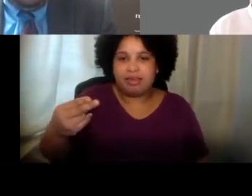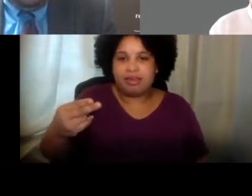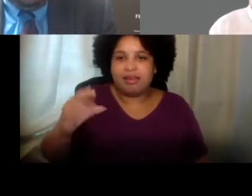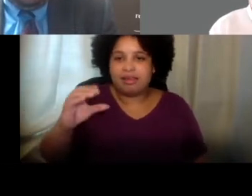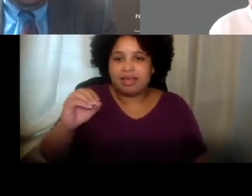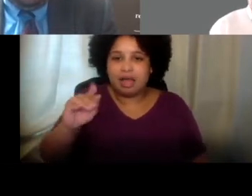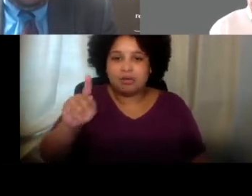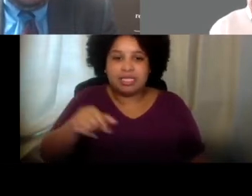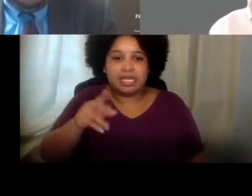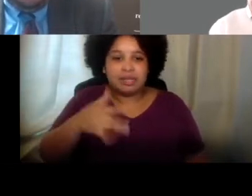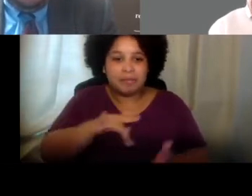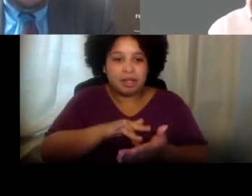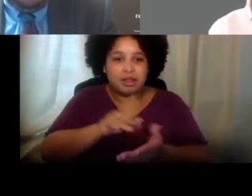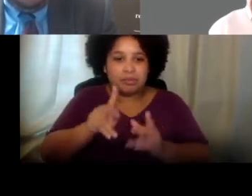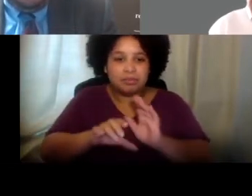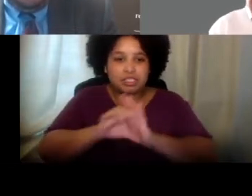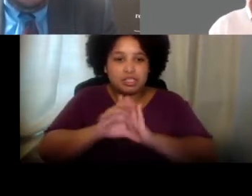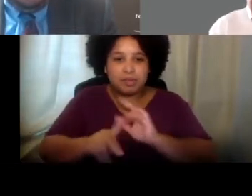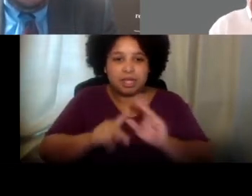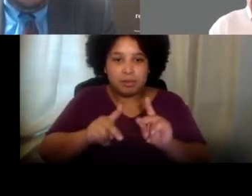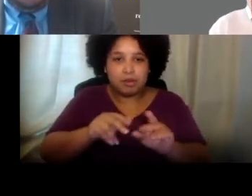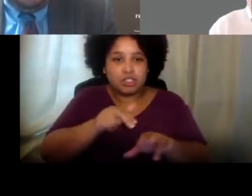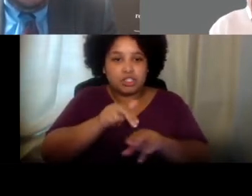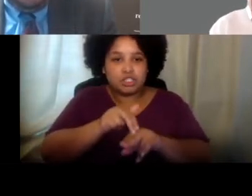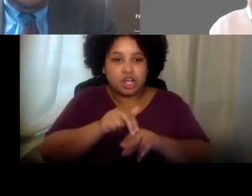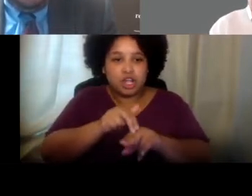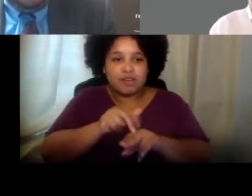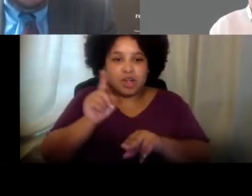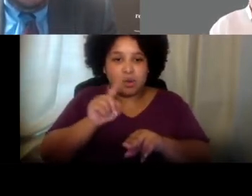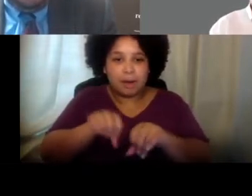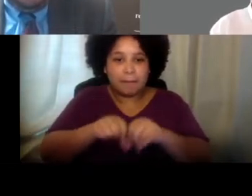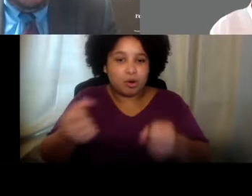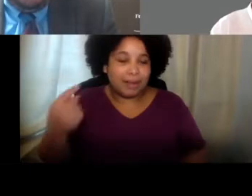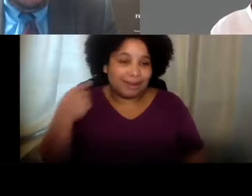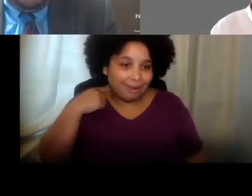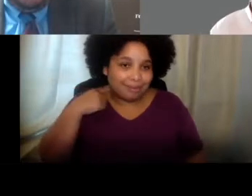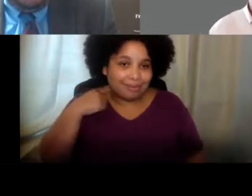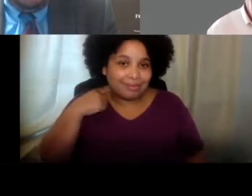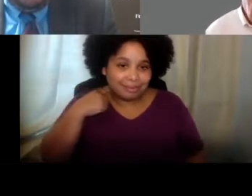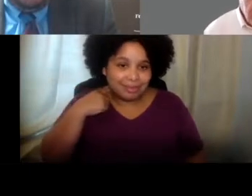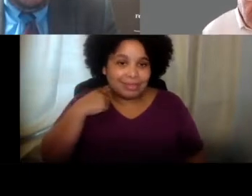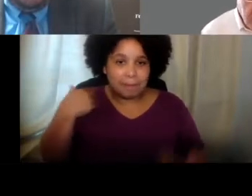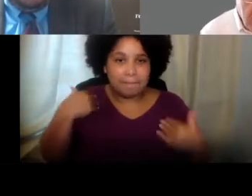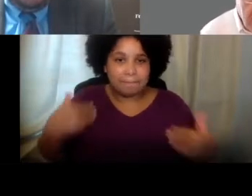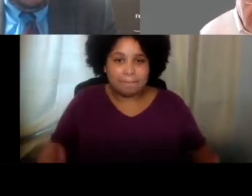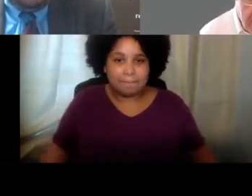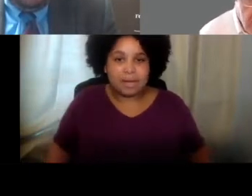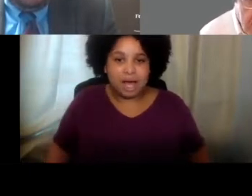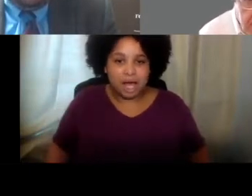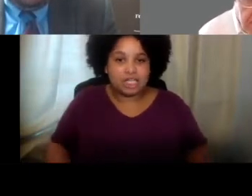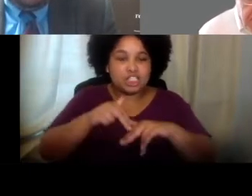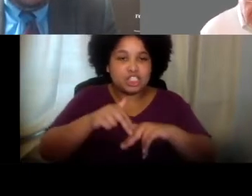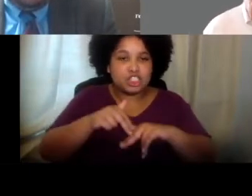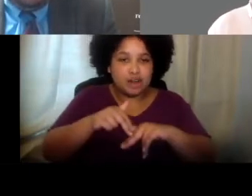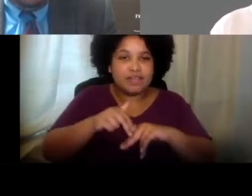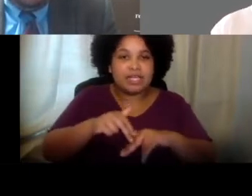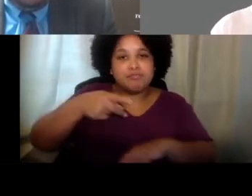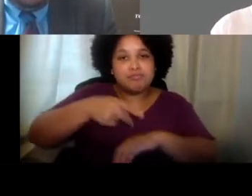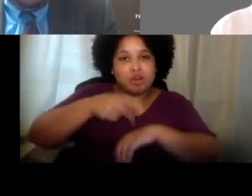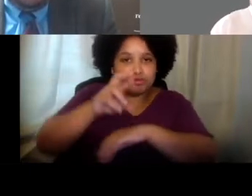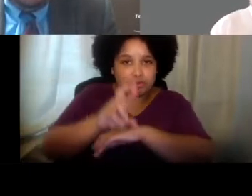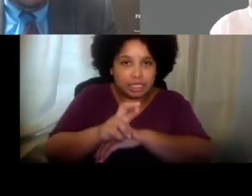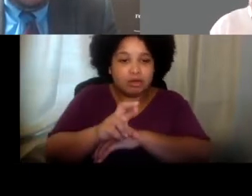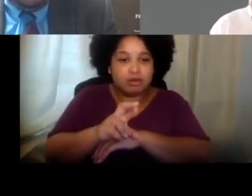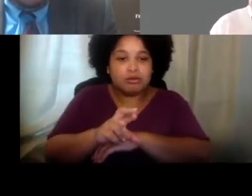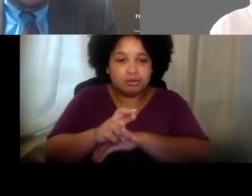people surfing, which illustrates where I broke my neck body surfing in Puerto Rico on Condado Beach. And on